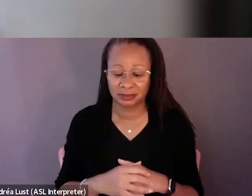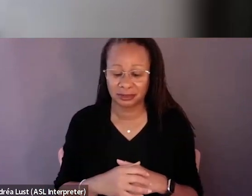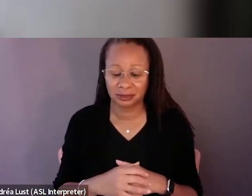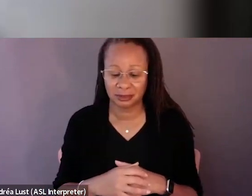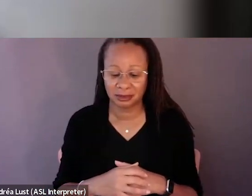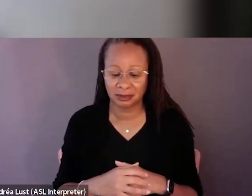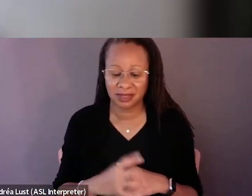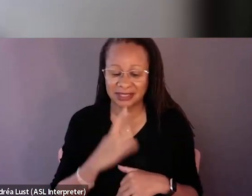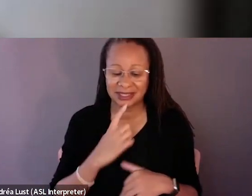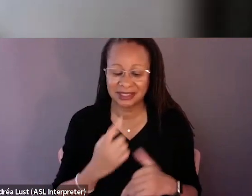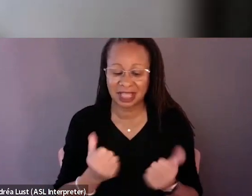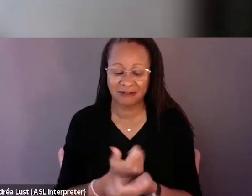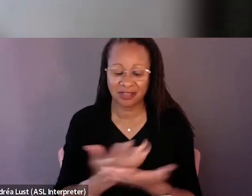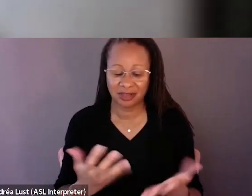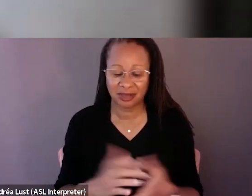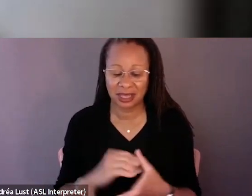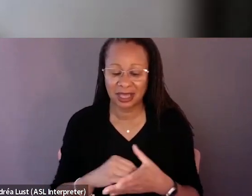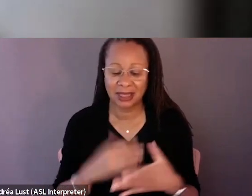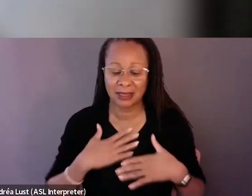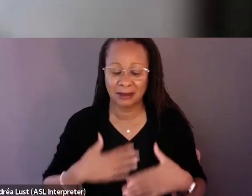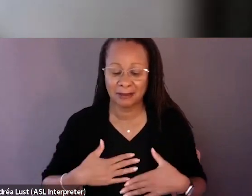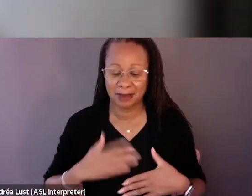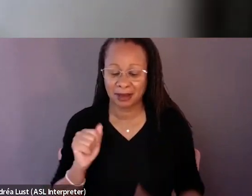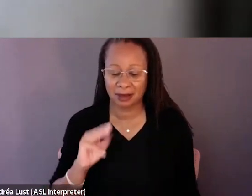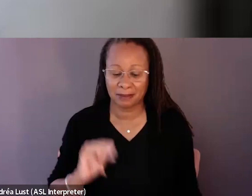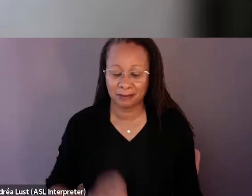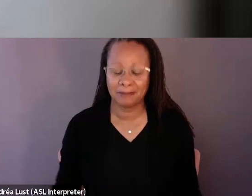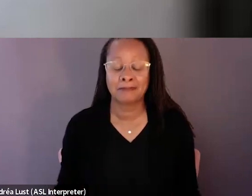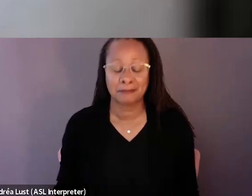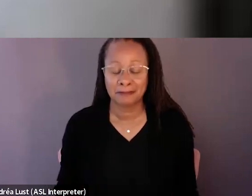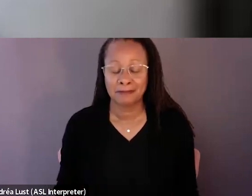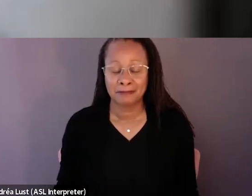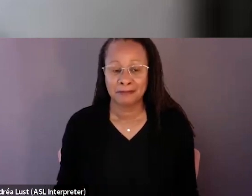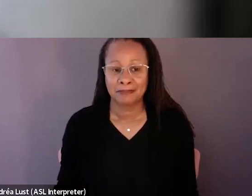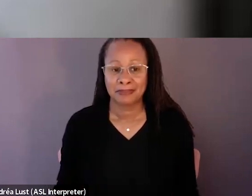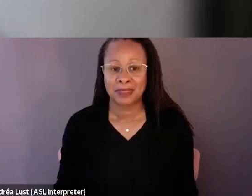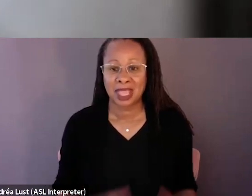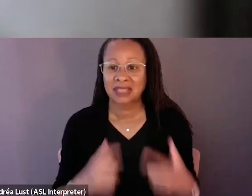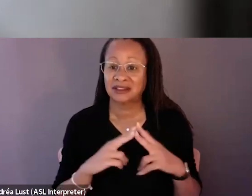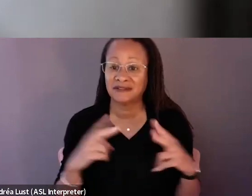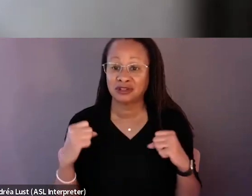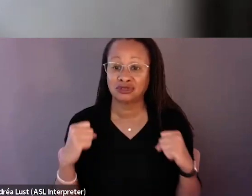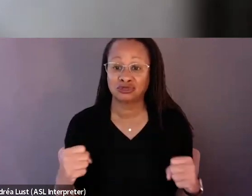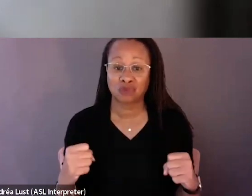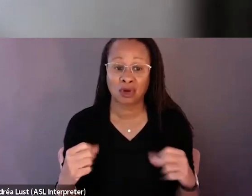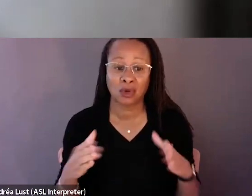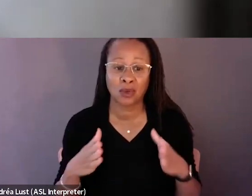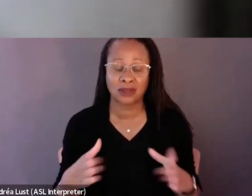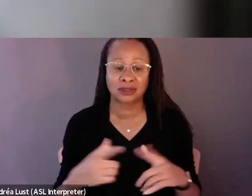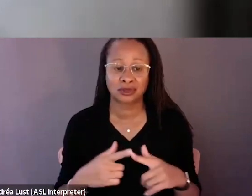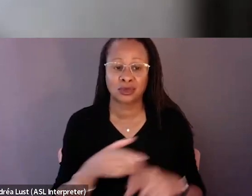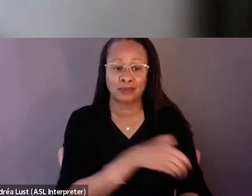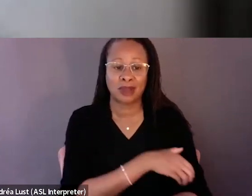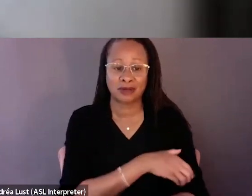it says everything in that body cam, and it's even way too strong, way too